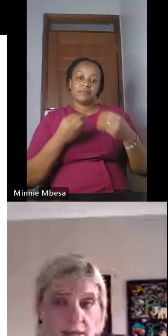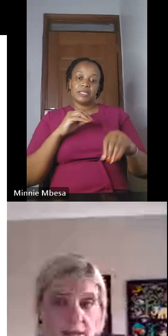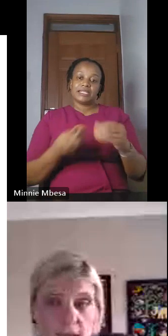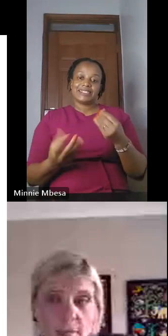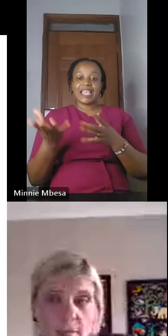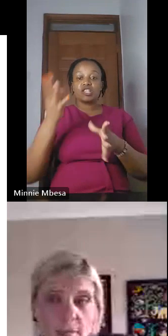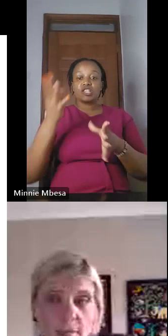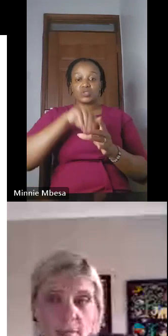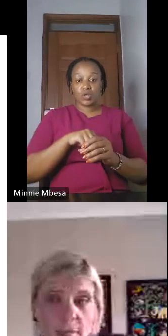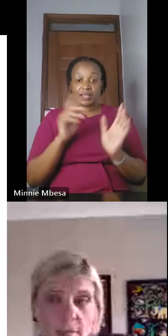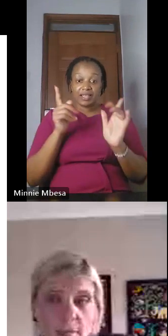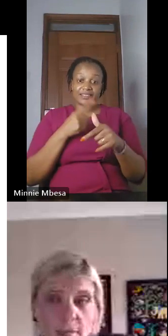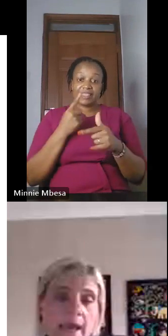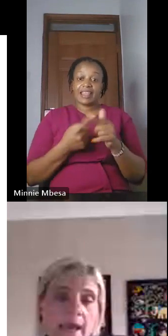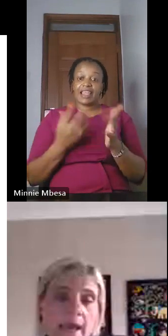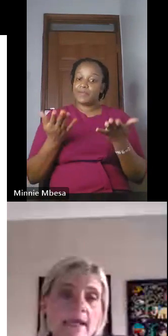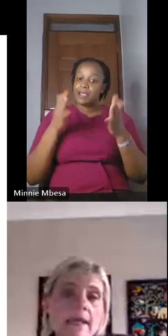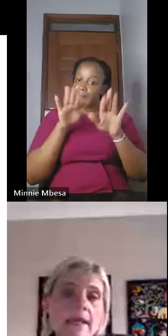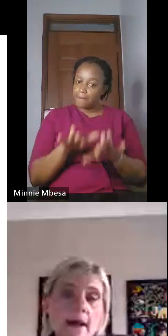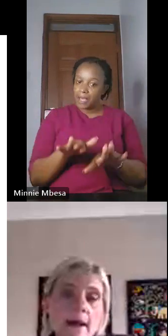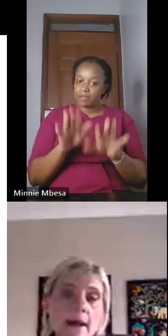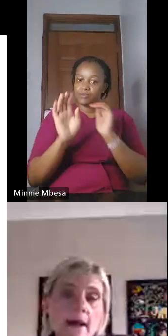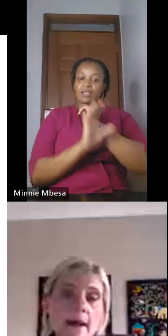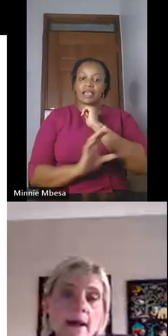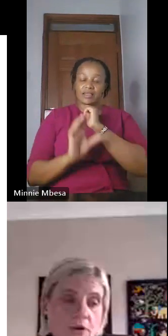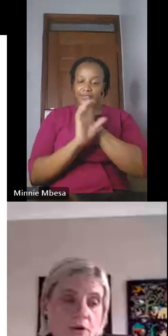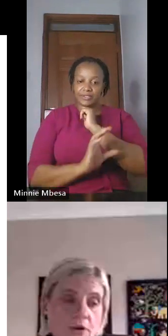my country, Mayoba, as your example, as